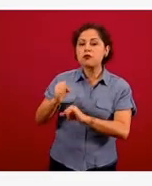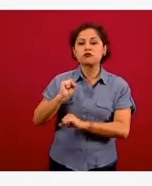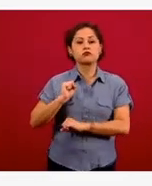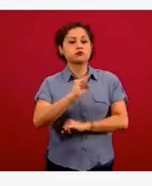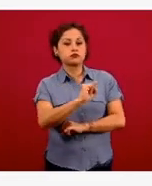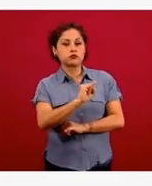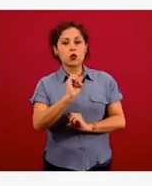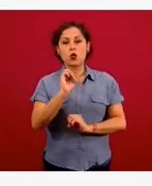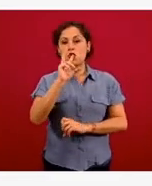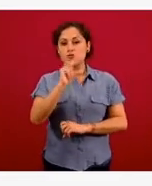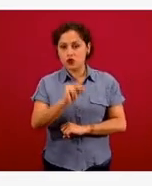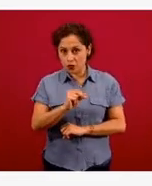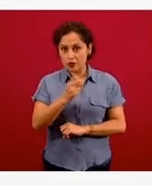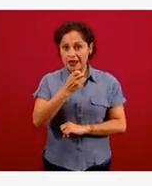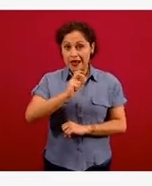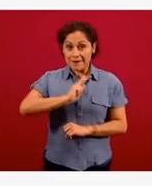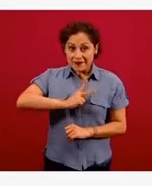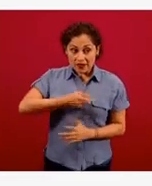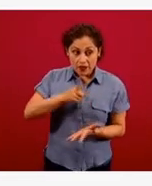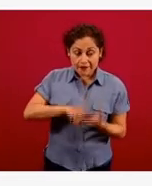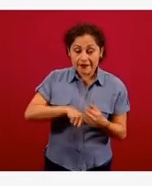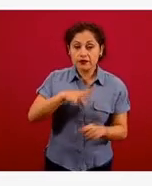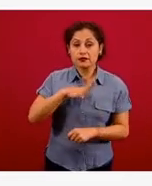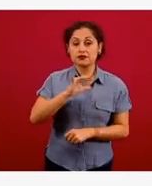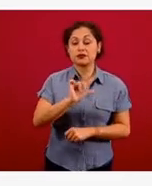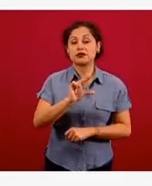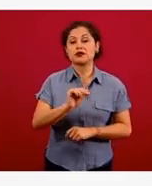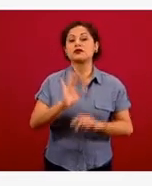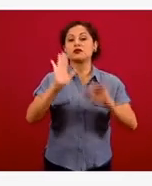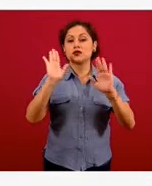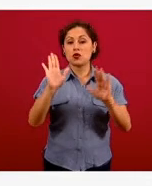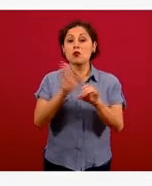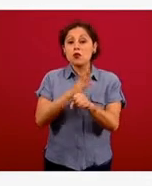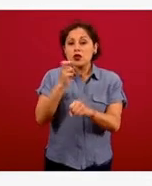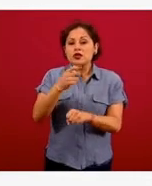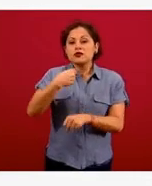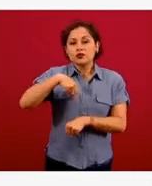time. So when we test the